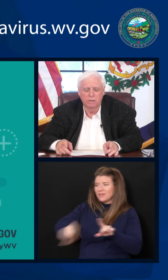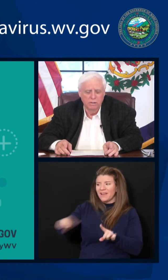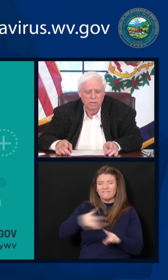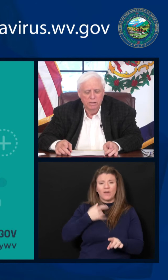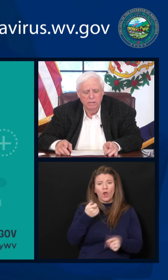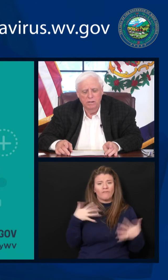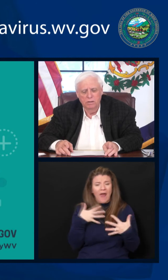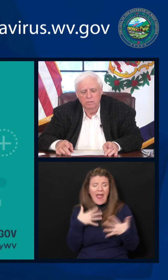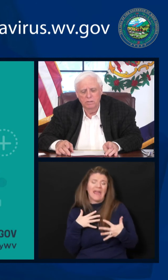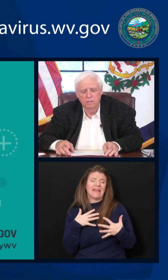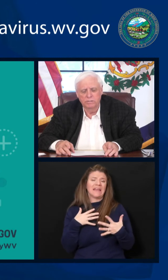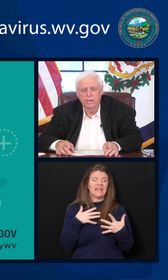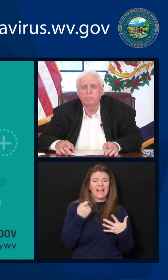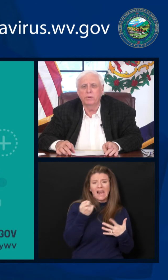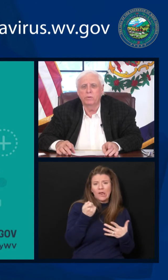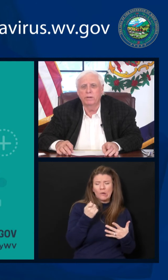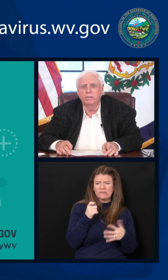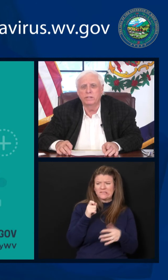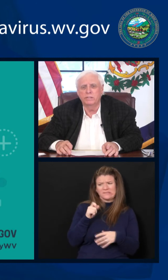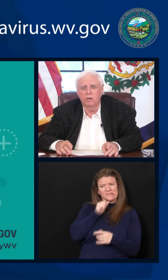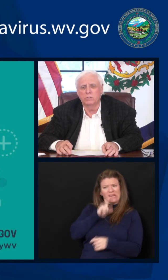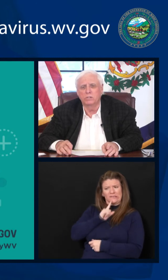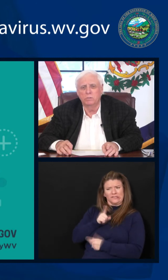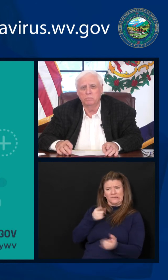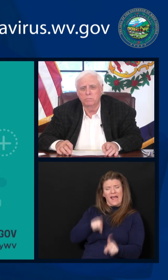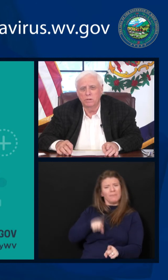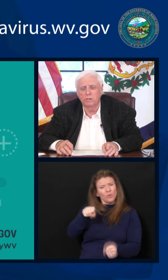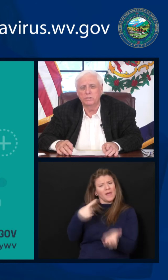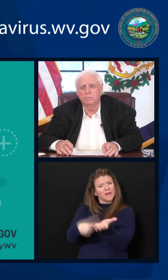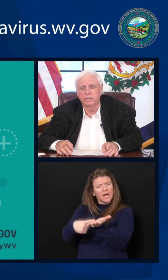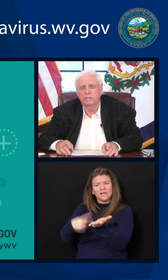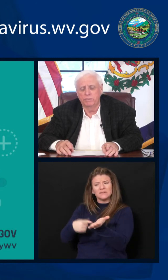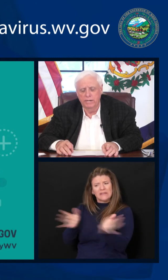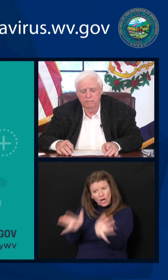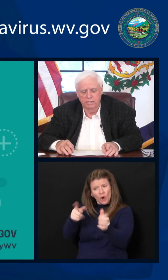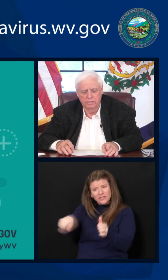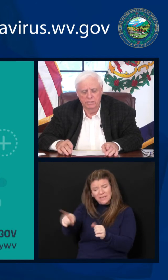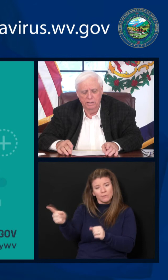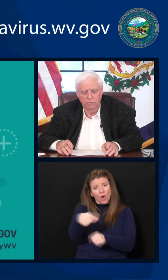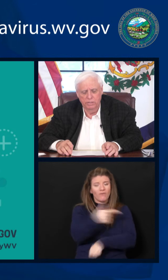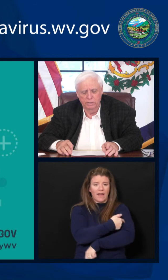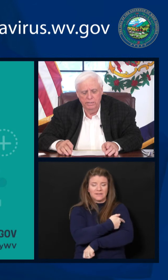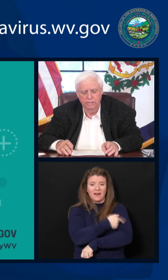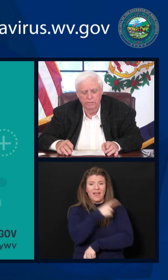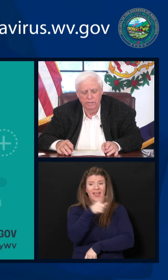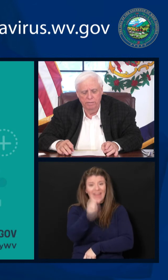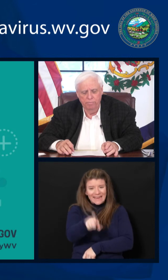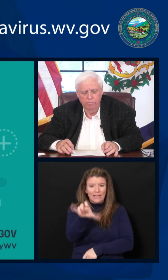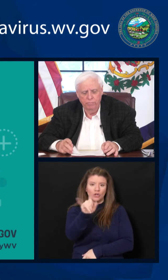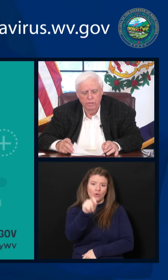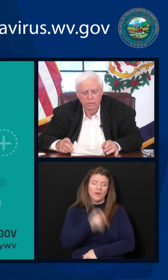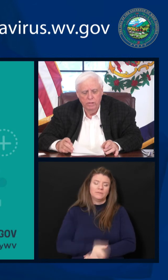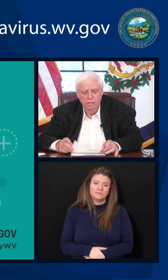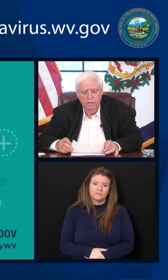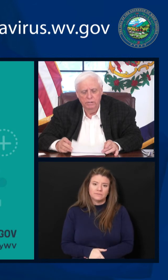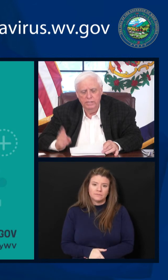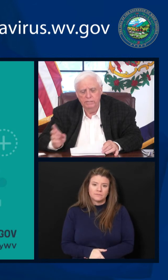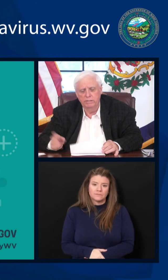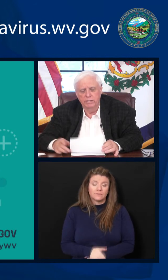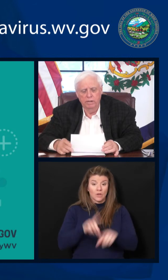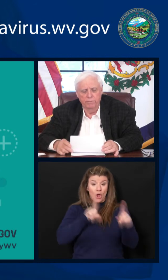or, you know, a little skeptical and everything, talk to them, urge them to get their vaccination. They really need to do that.